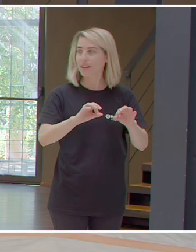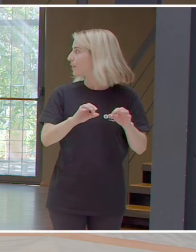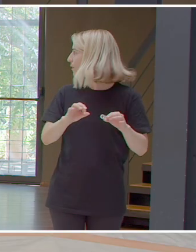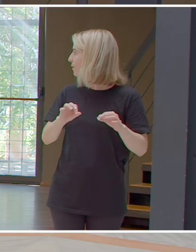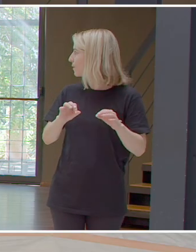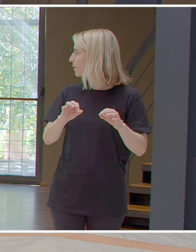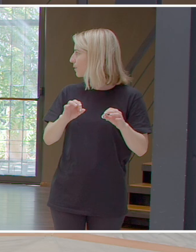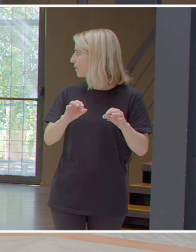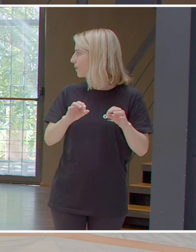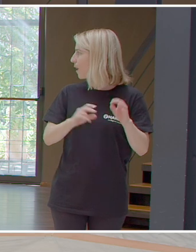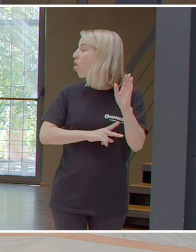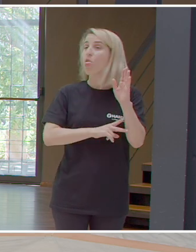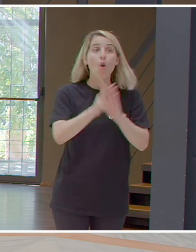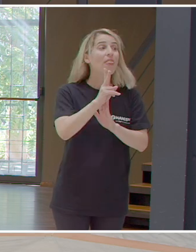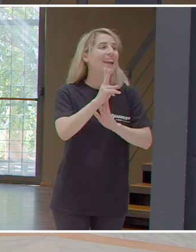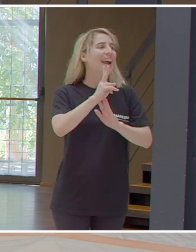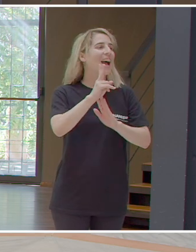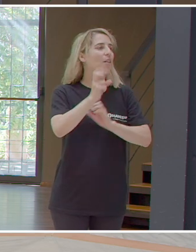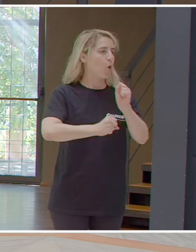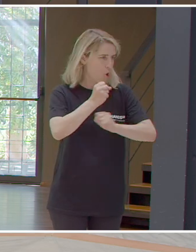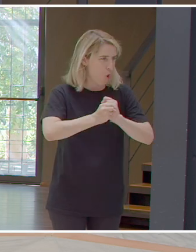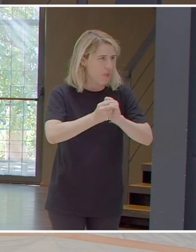is amazing, and